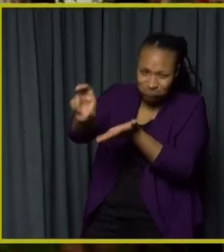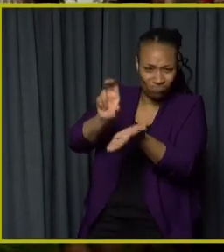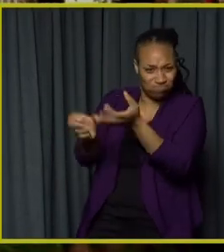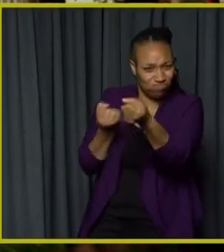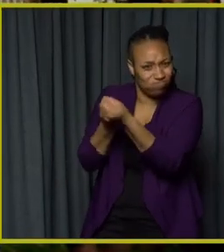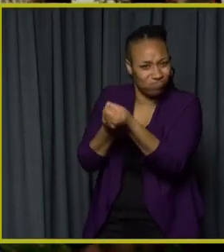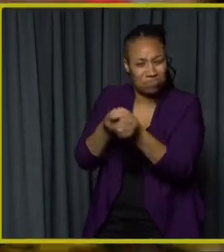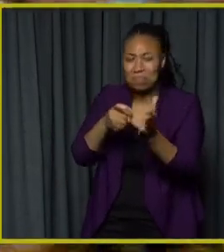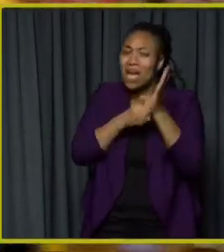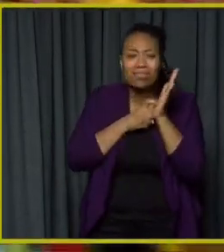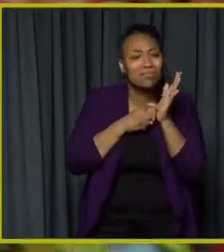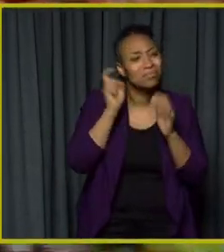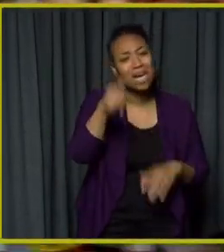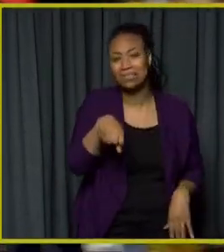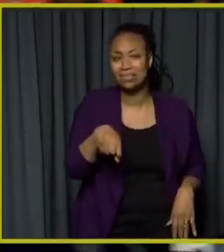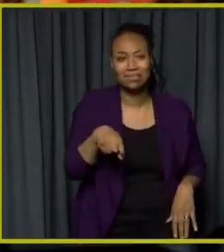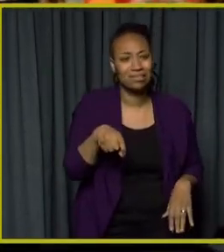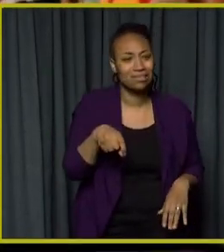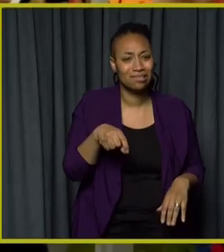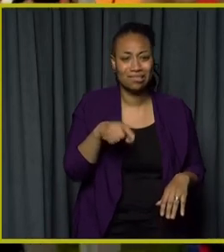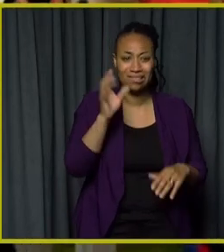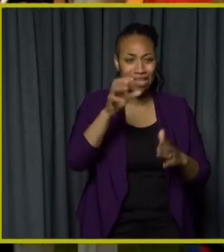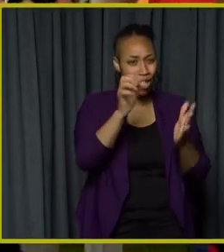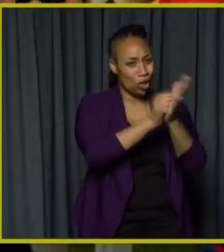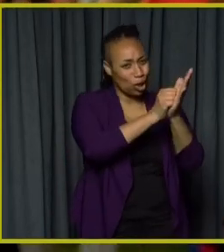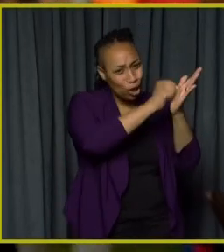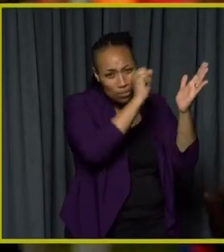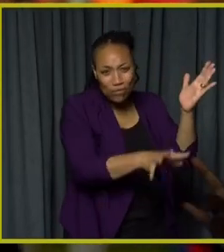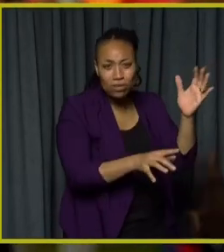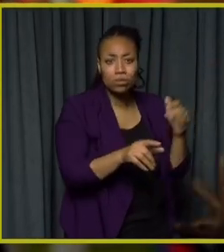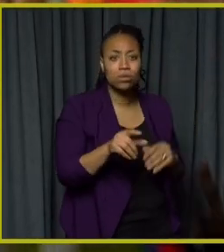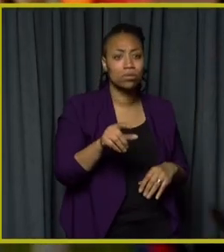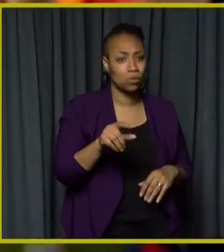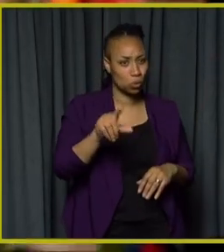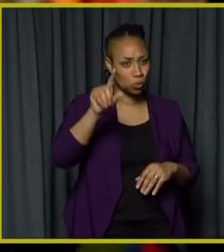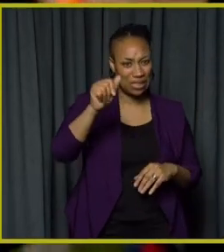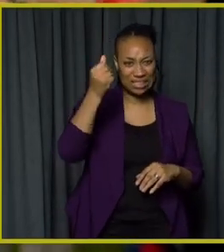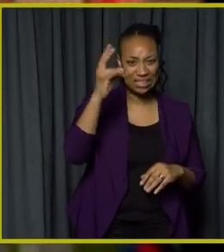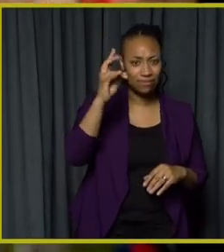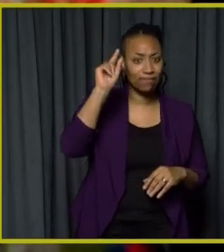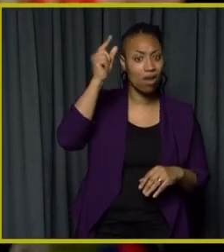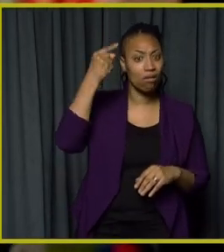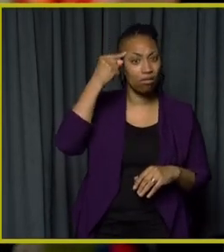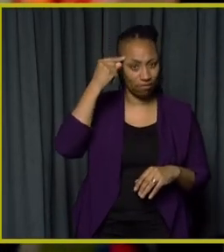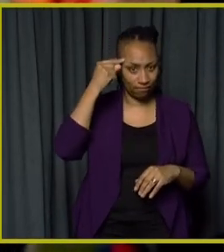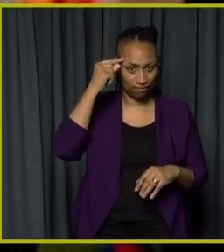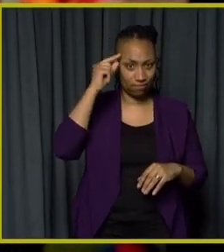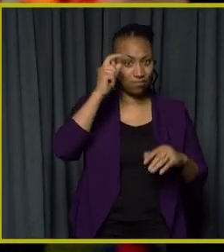repeal of the 2017 federal tax law.